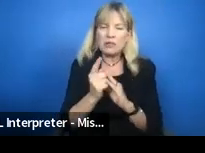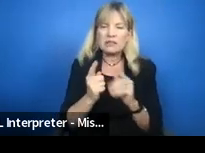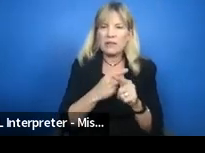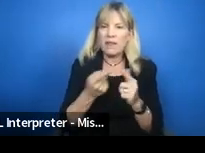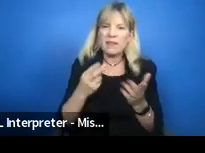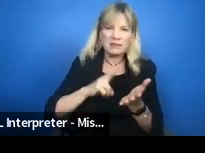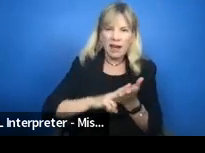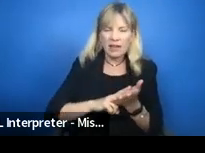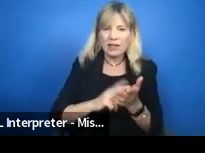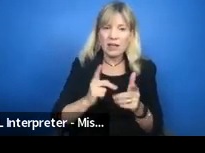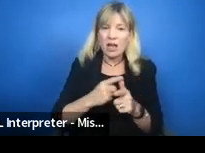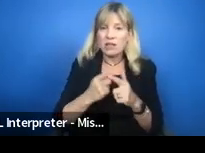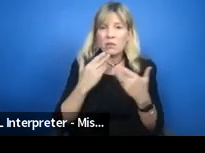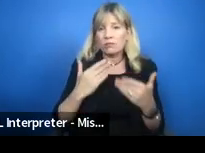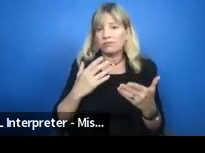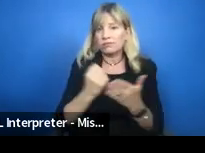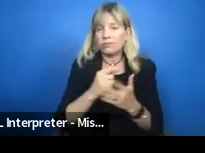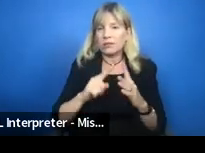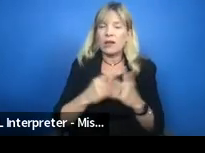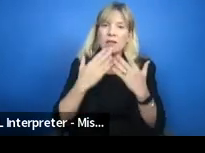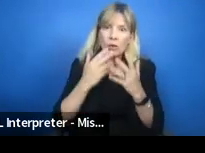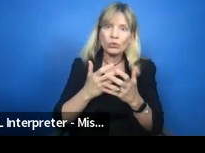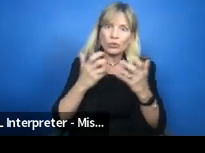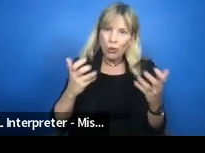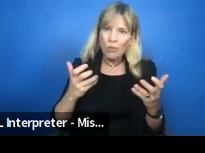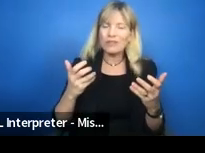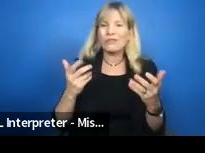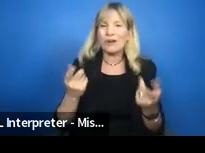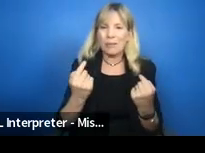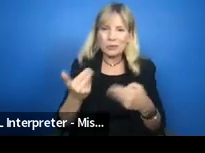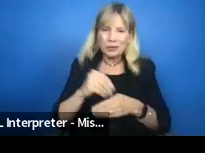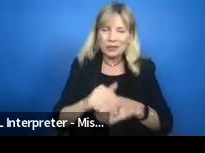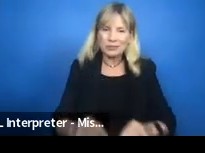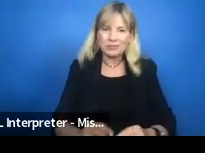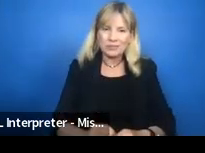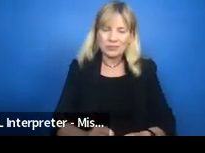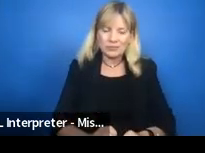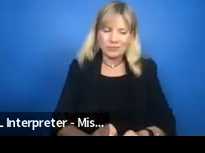and then we'll get started. Thank you all so much for joining us.